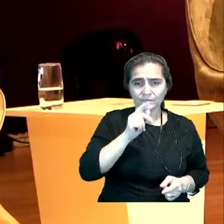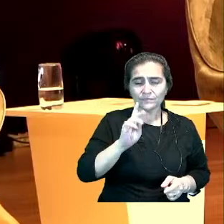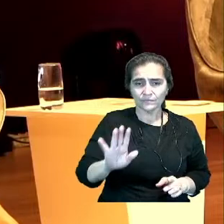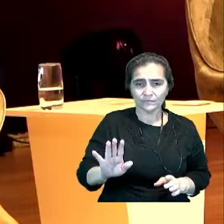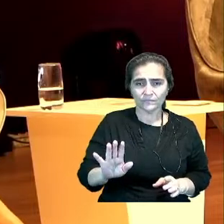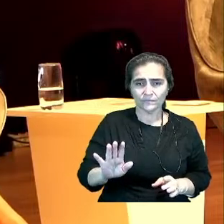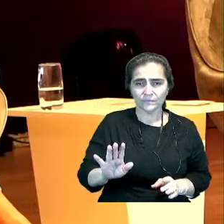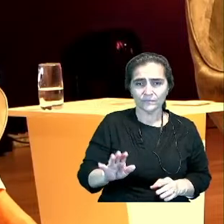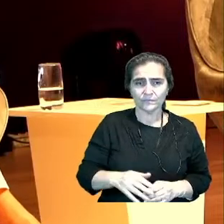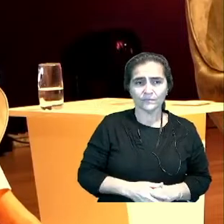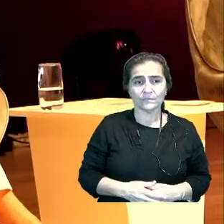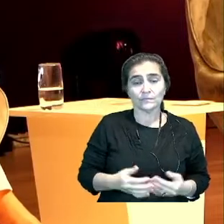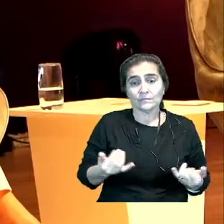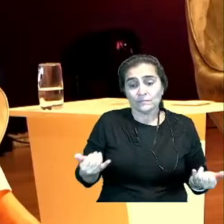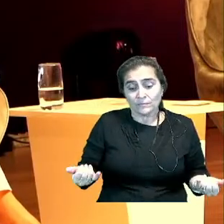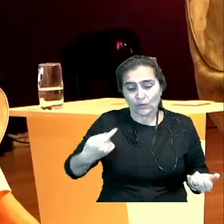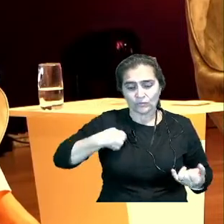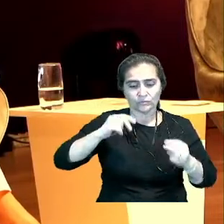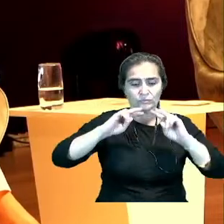possibility with this study